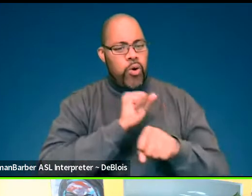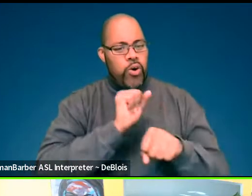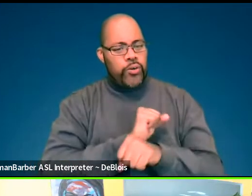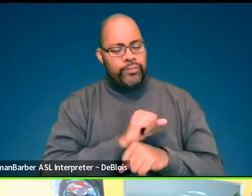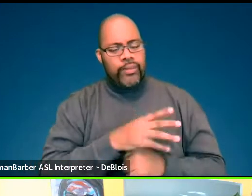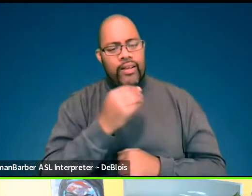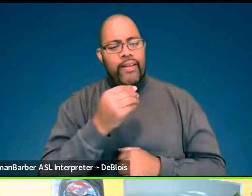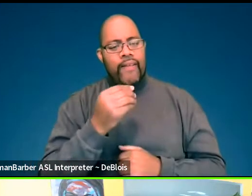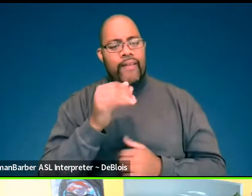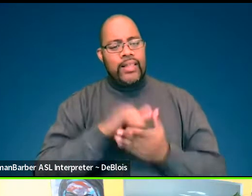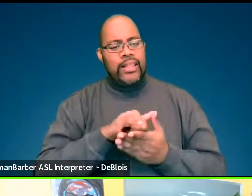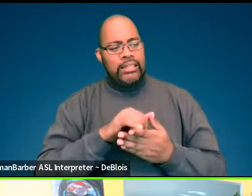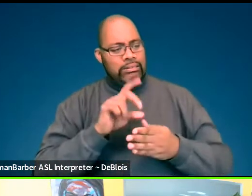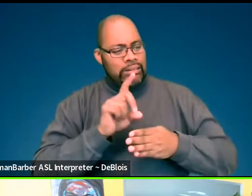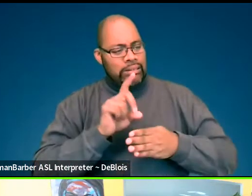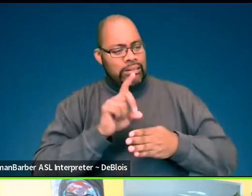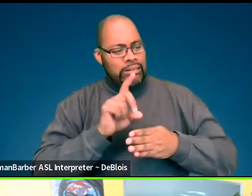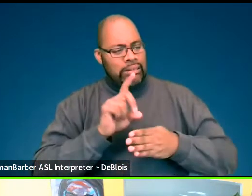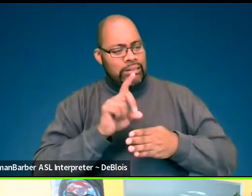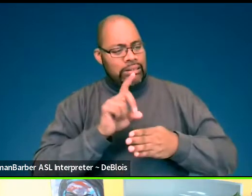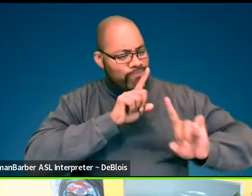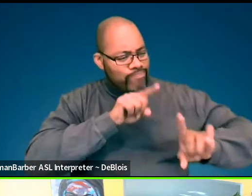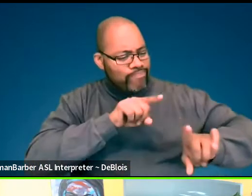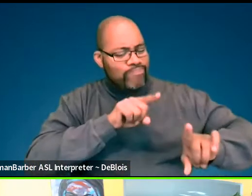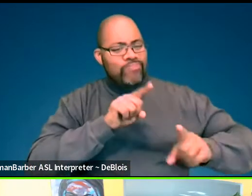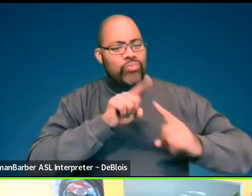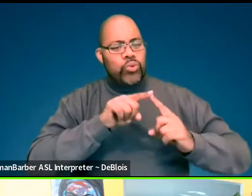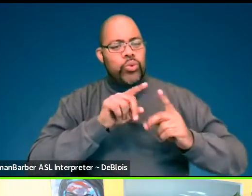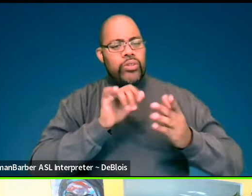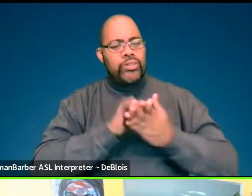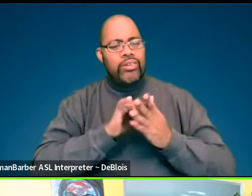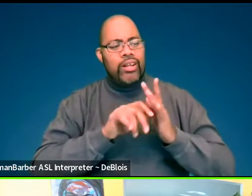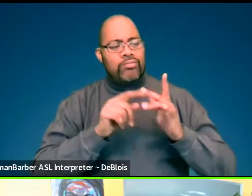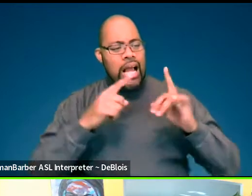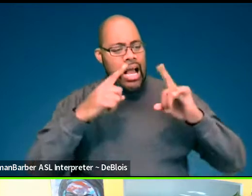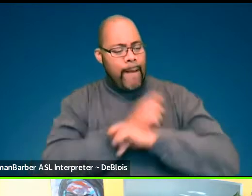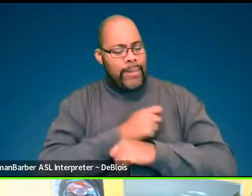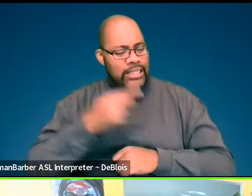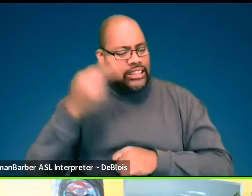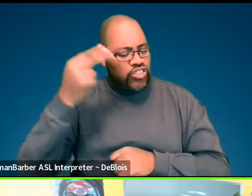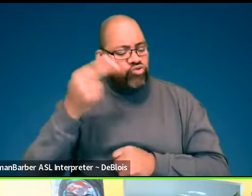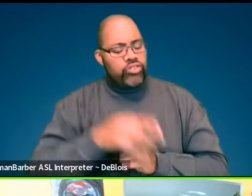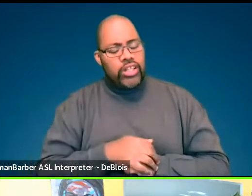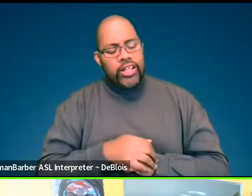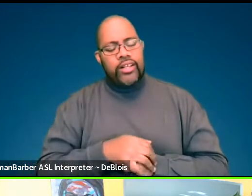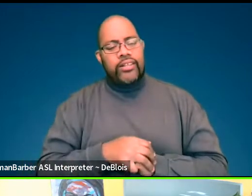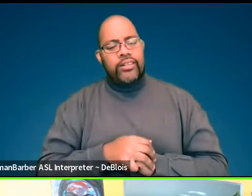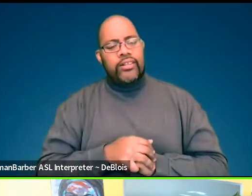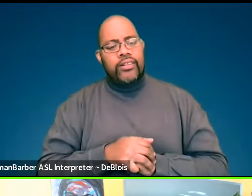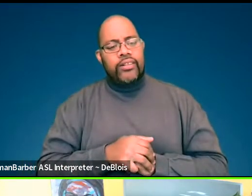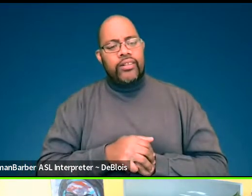in their discipline and really tending to the kind of complex histories of